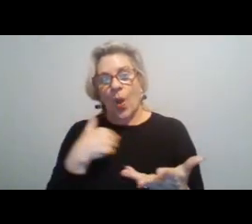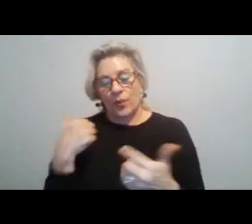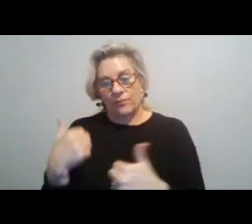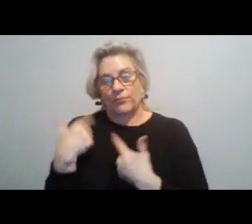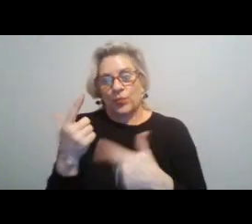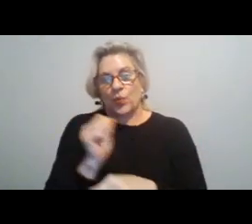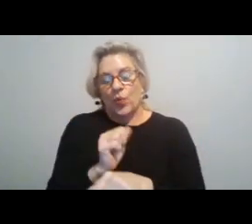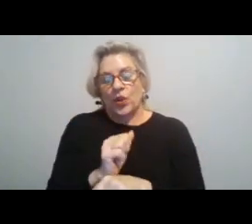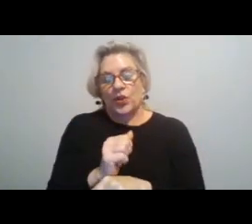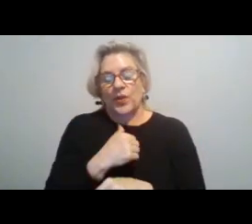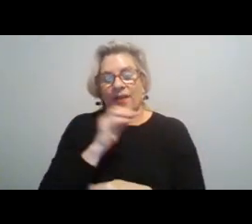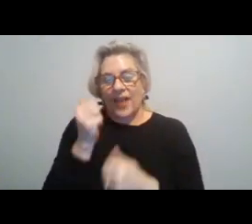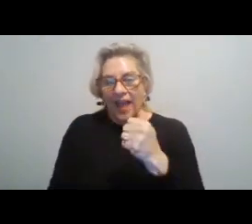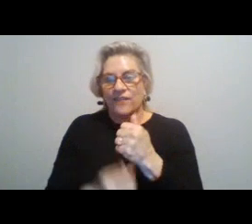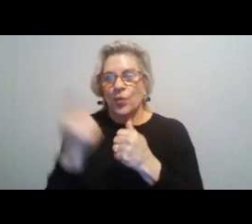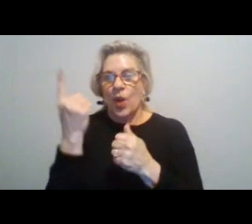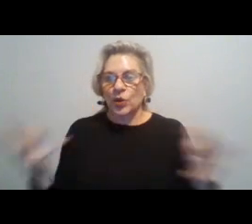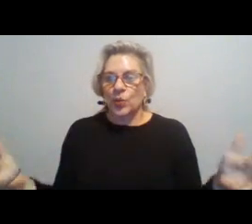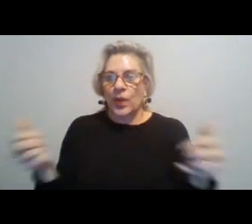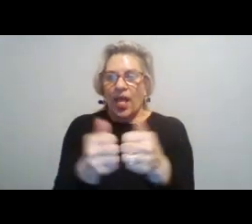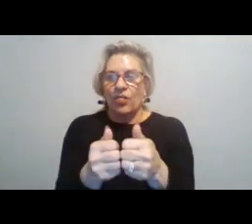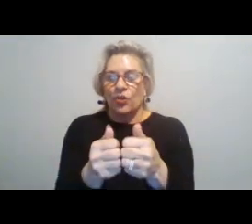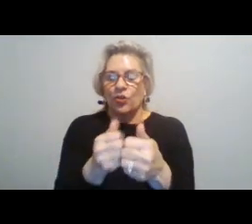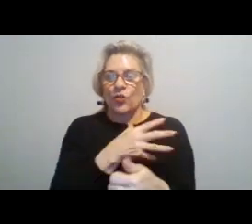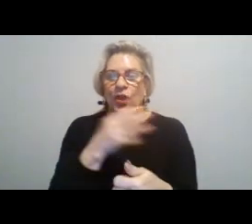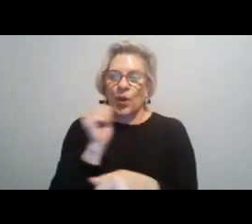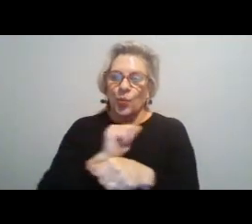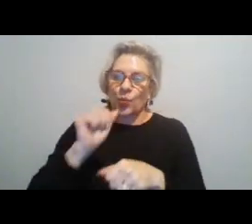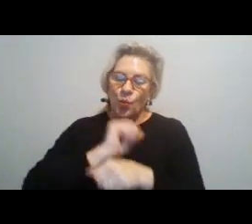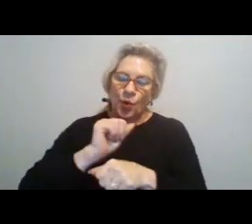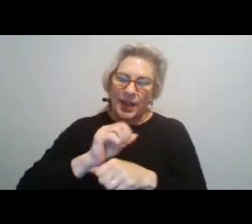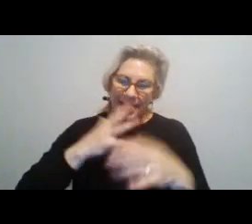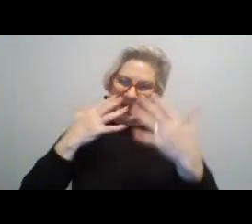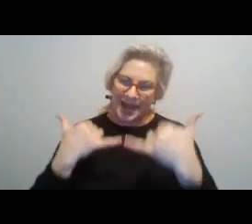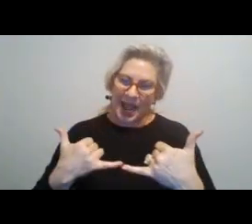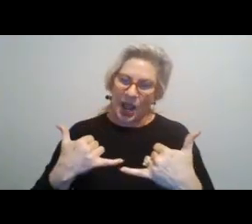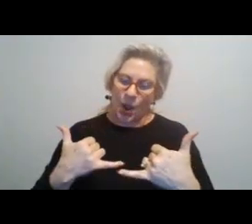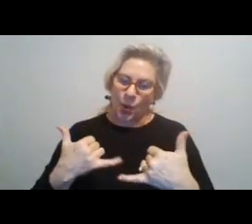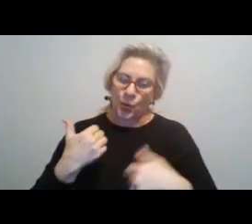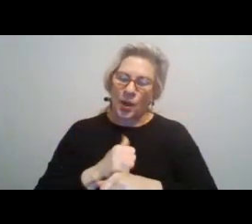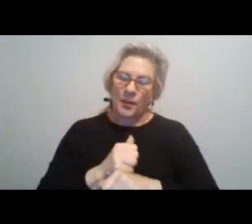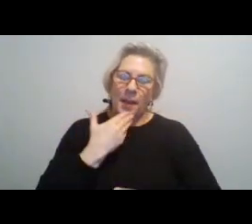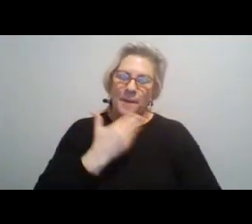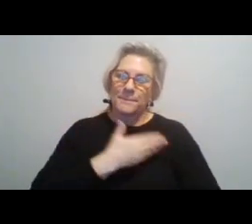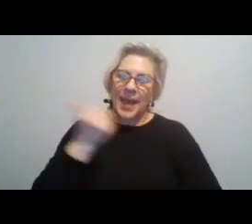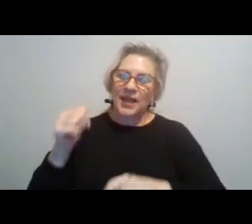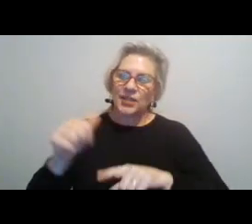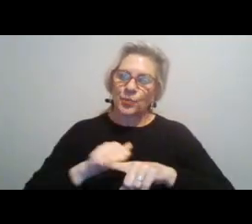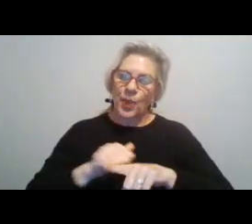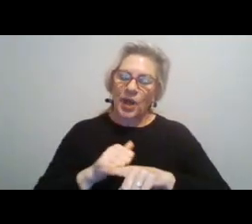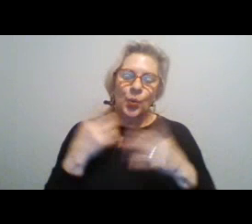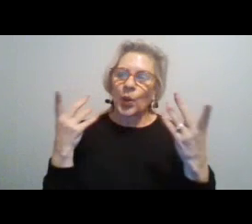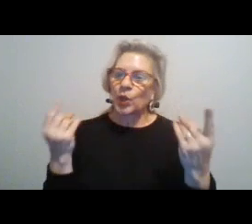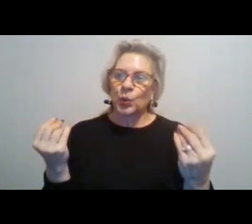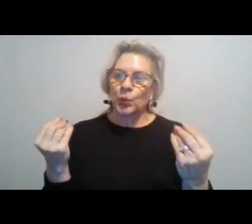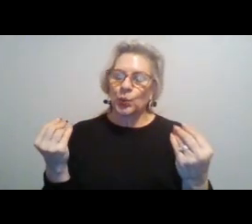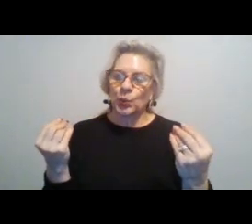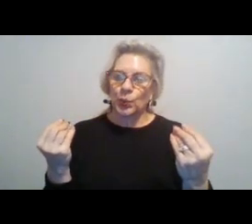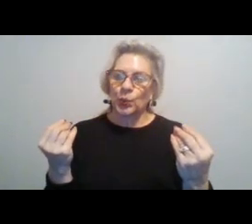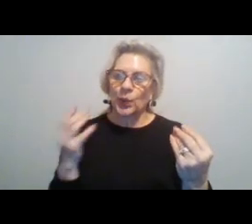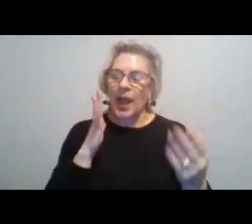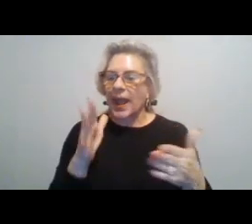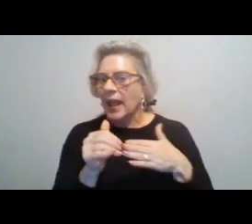all stakeholders together. And we're working that now to create best practices and